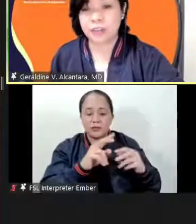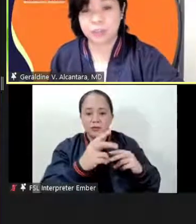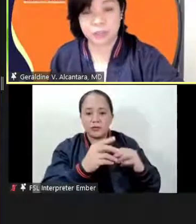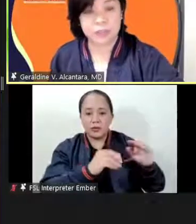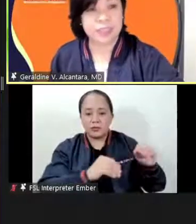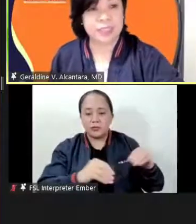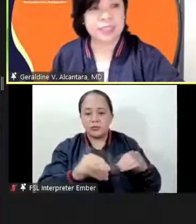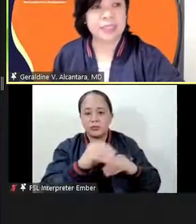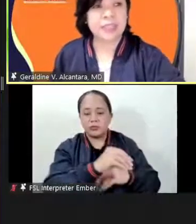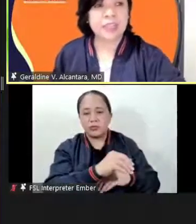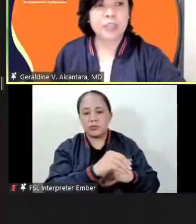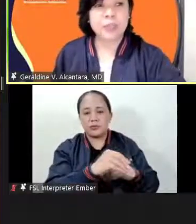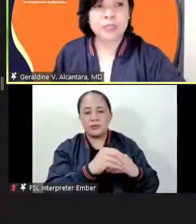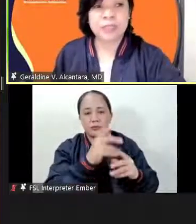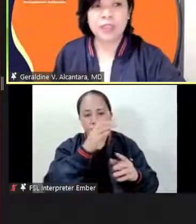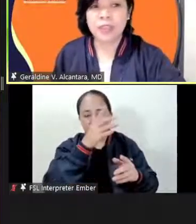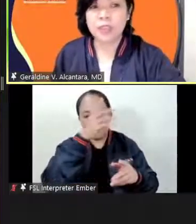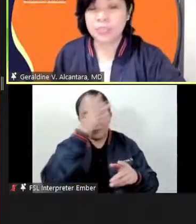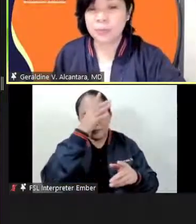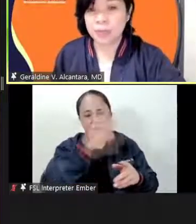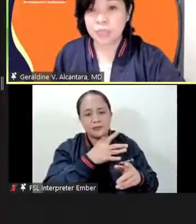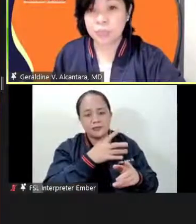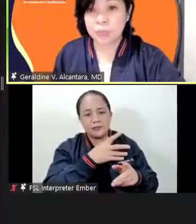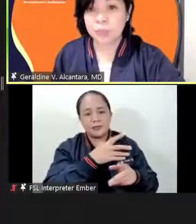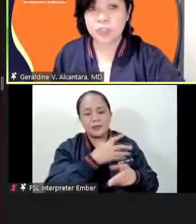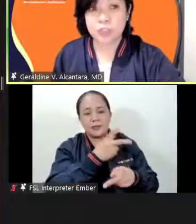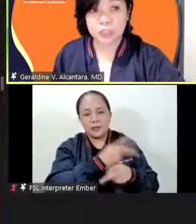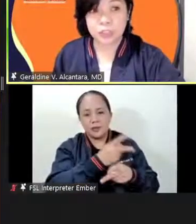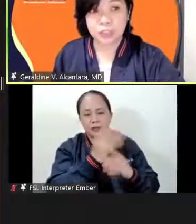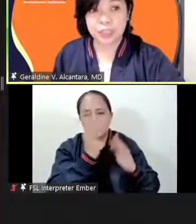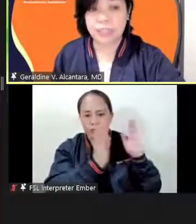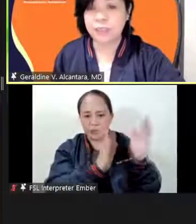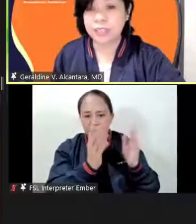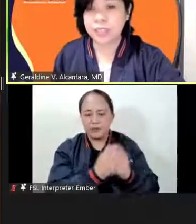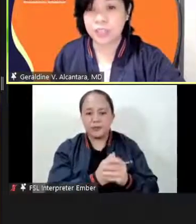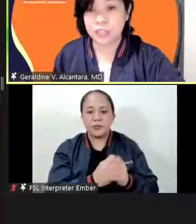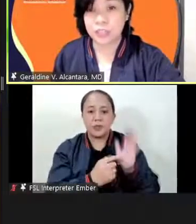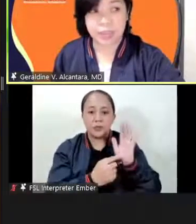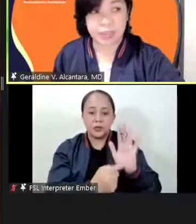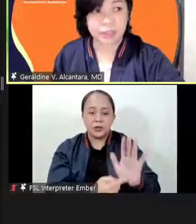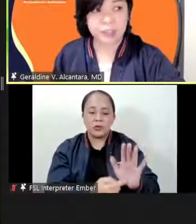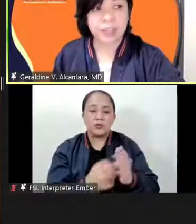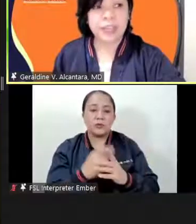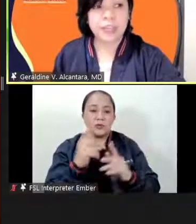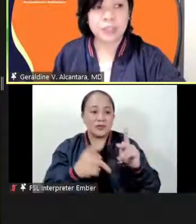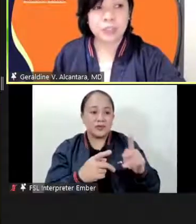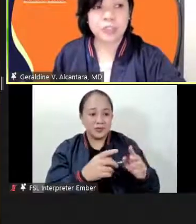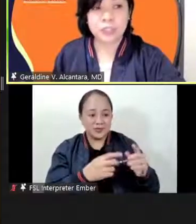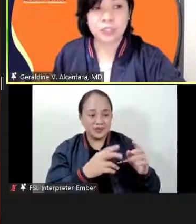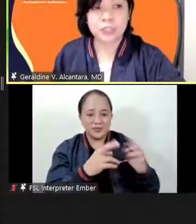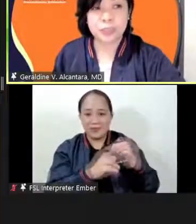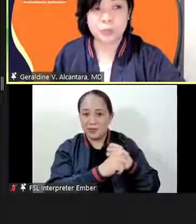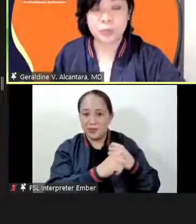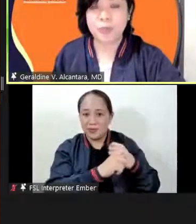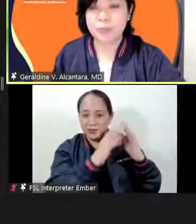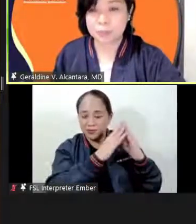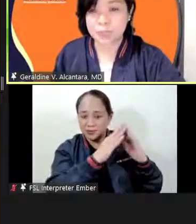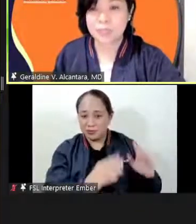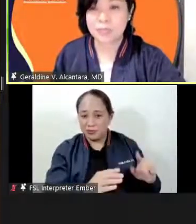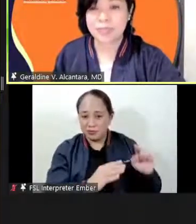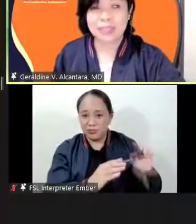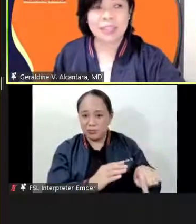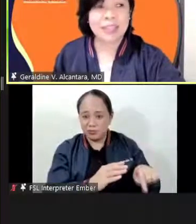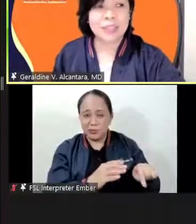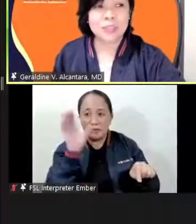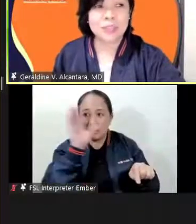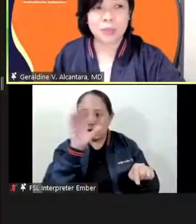care services. To present the case management on children in residential care, ensuring children's permanent